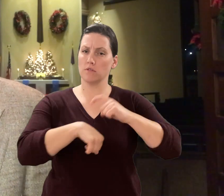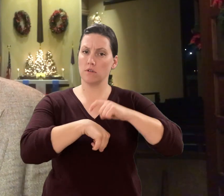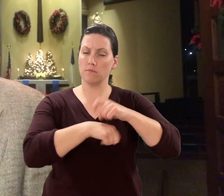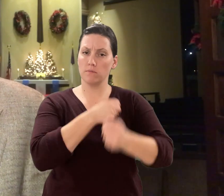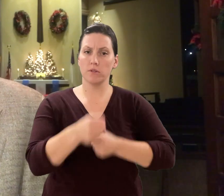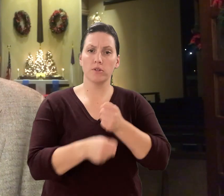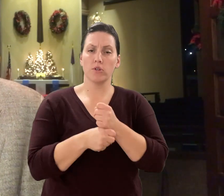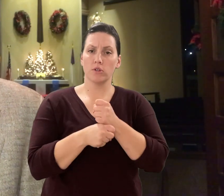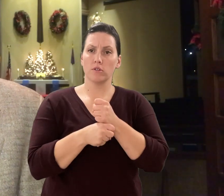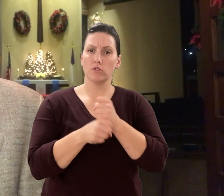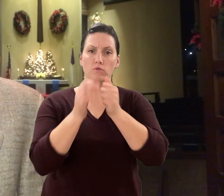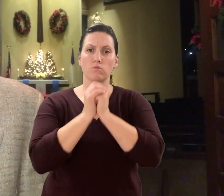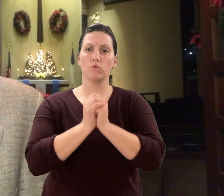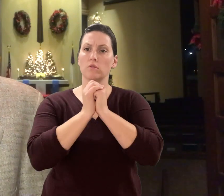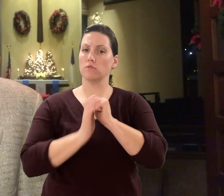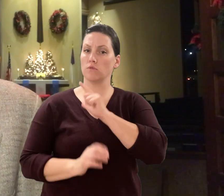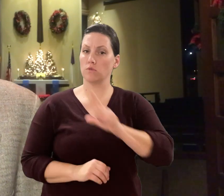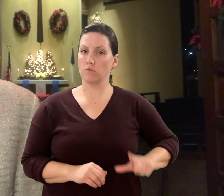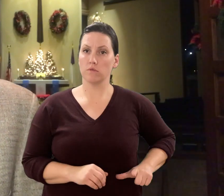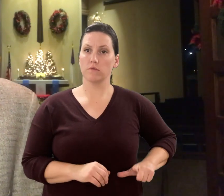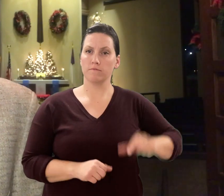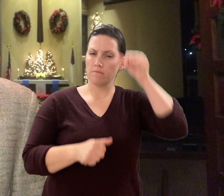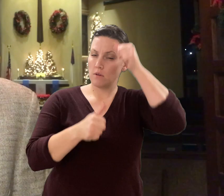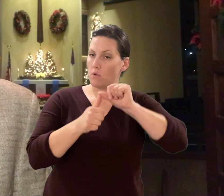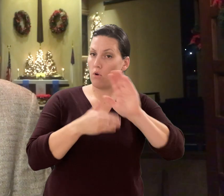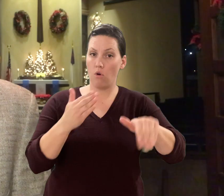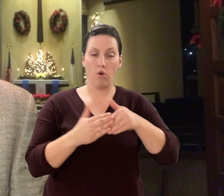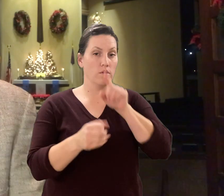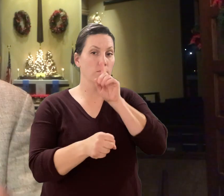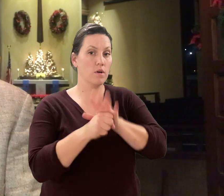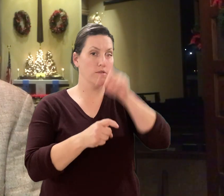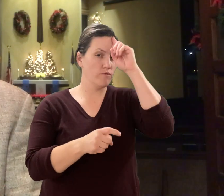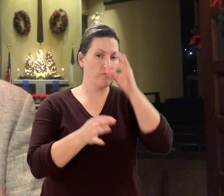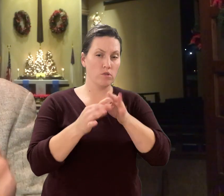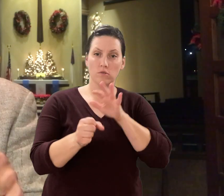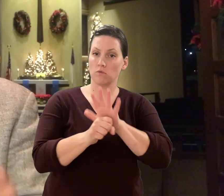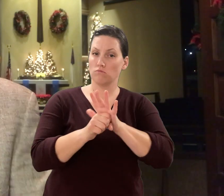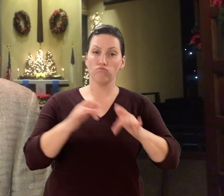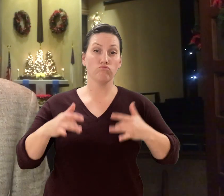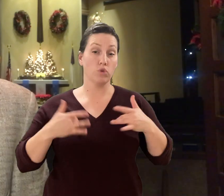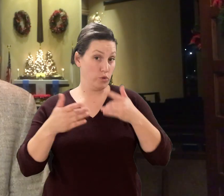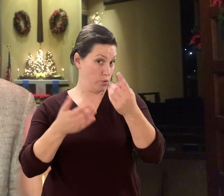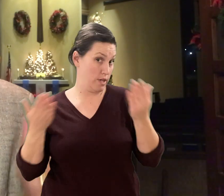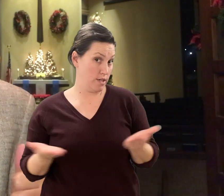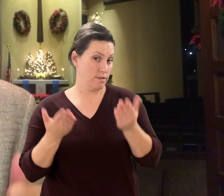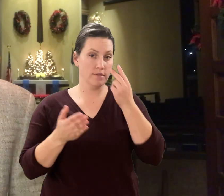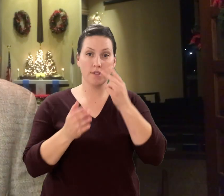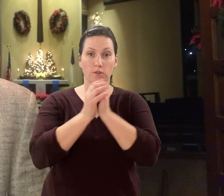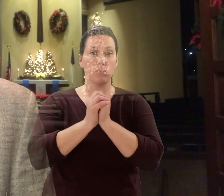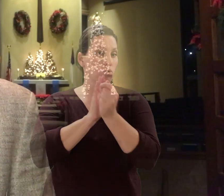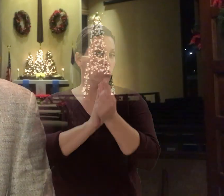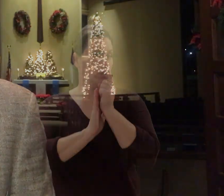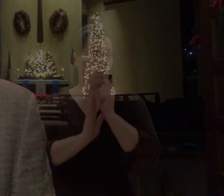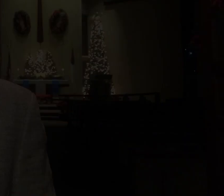to worship the Lord and to remember all of His promises and how faithful He is. I'm glad you're with us. We'll see you in worship in just a